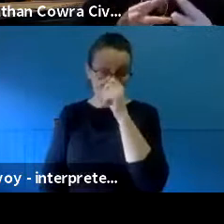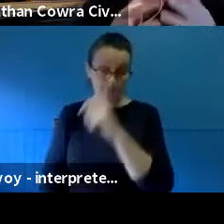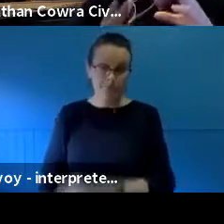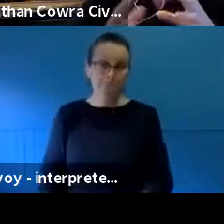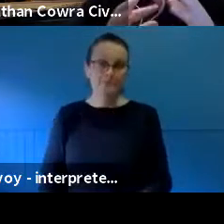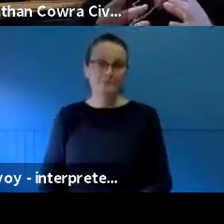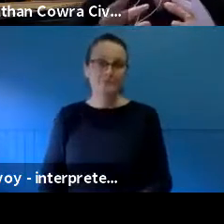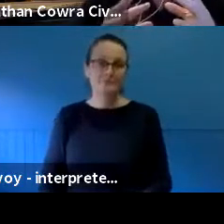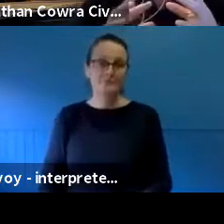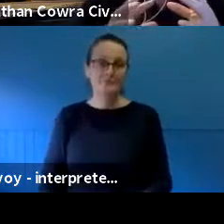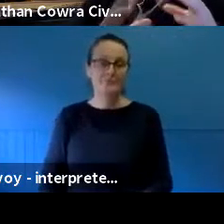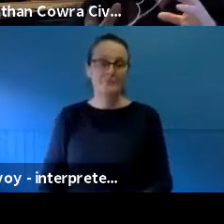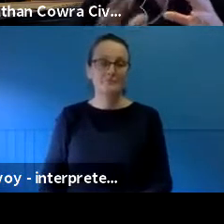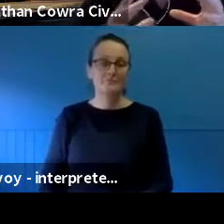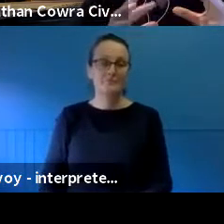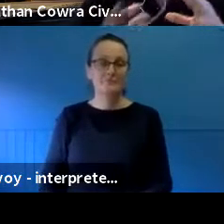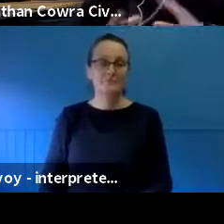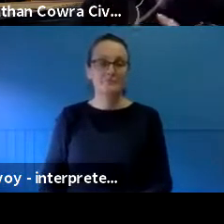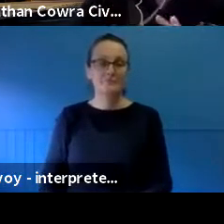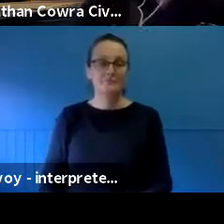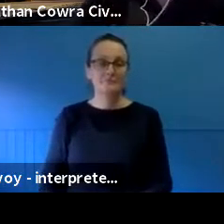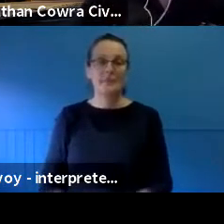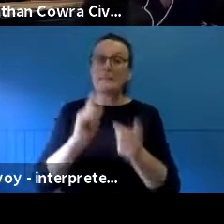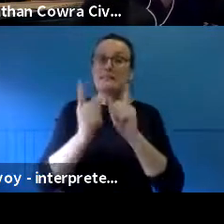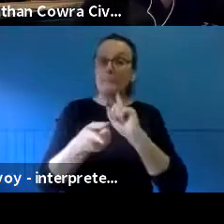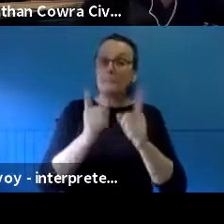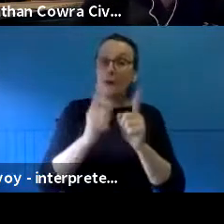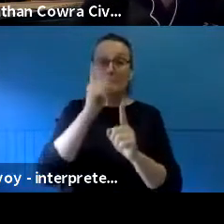they'll cross over, and sometimes they may be different things altogether.